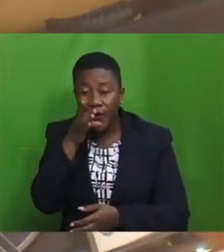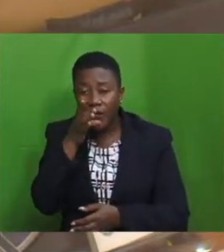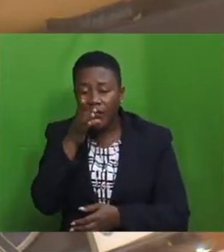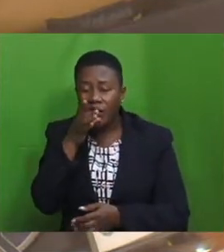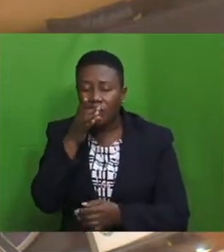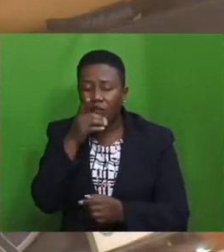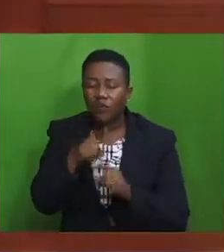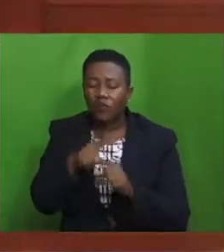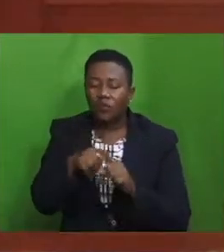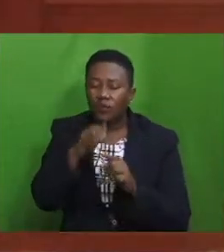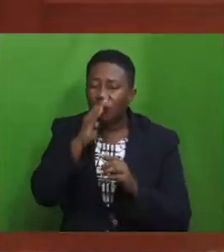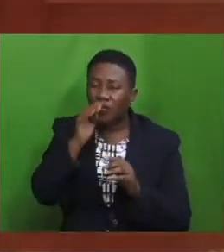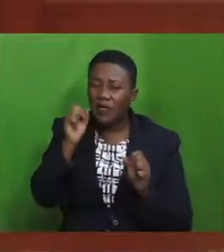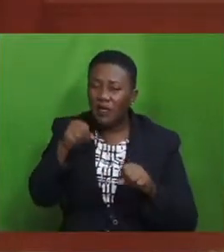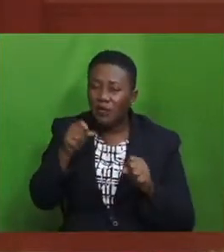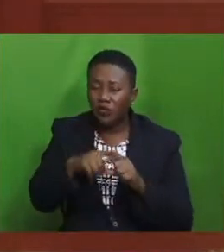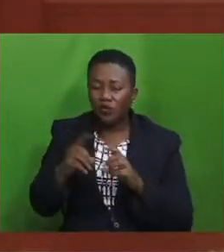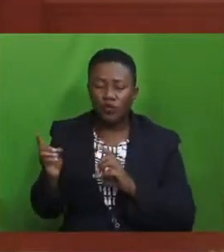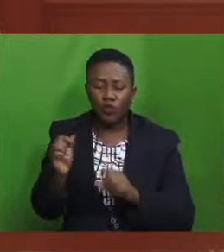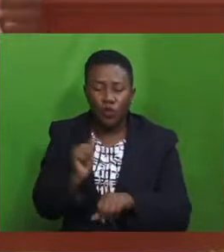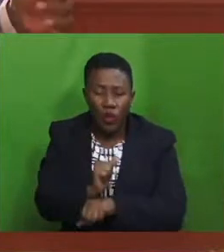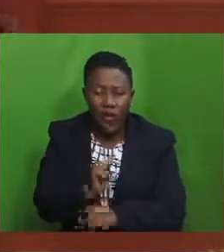service.